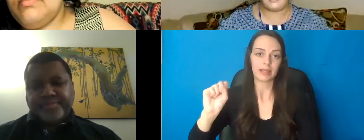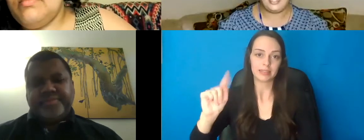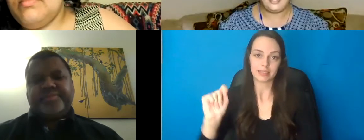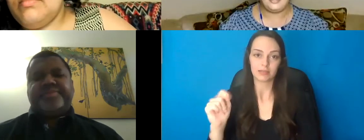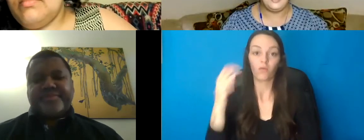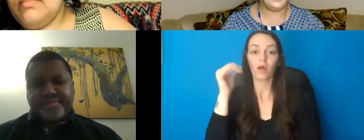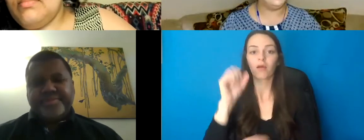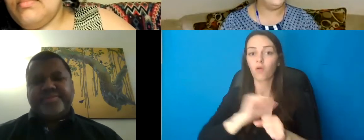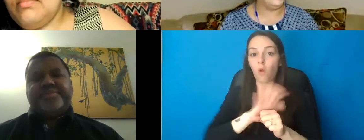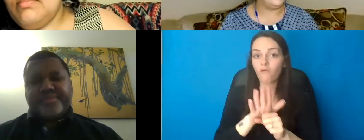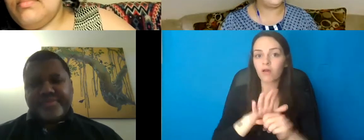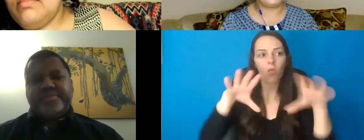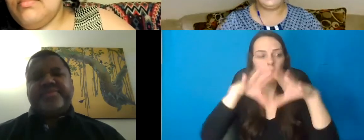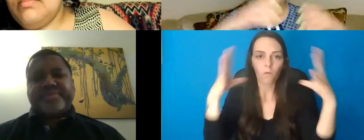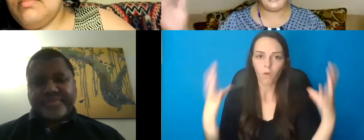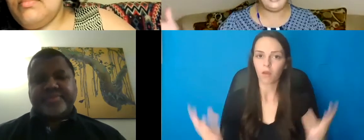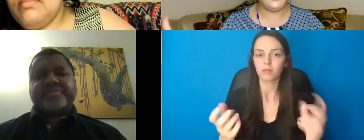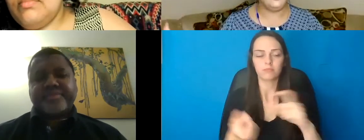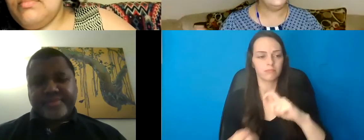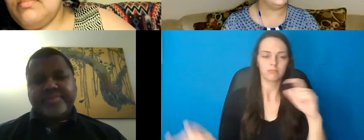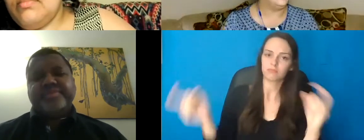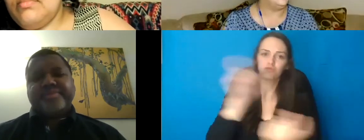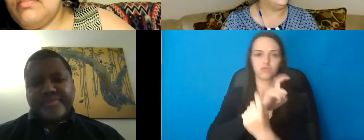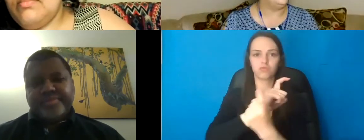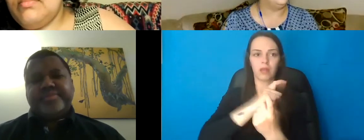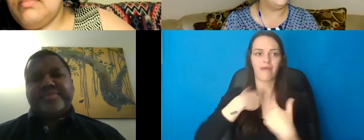atmosphere. We're bringing tornadoes.